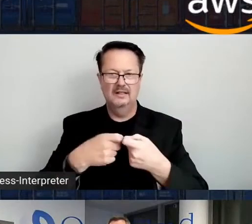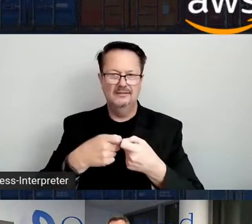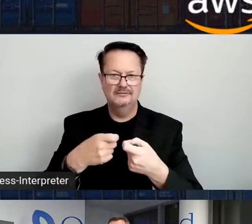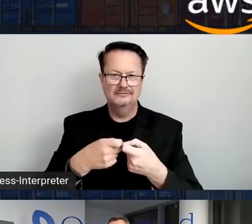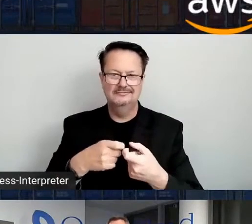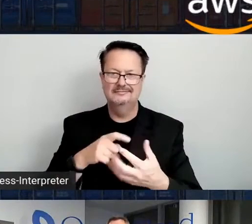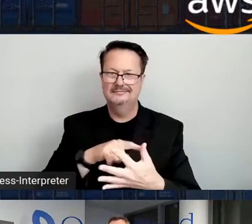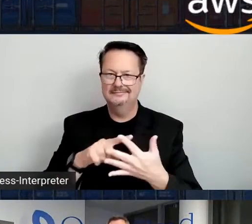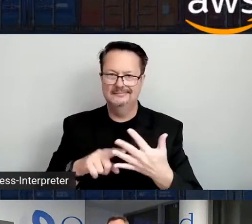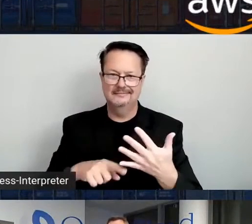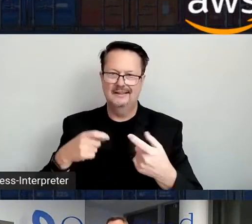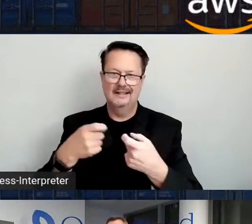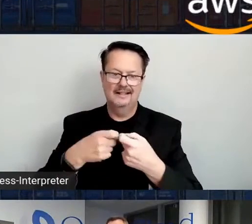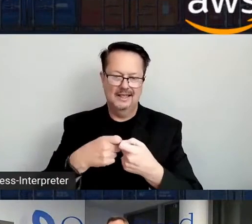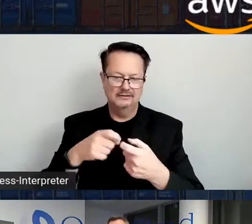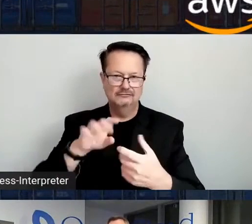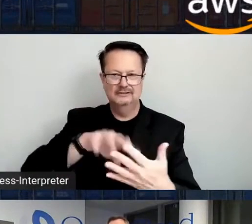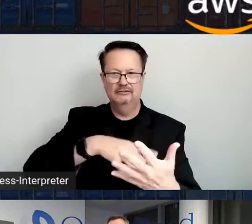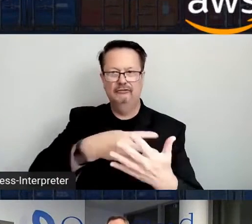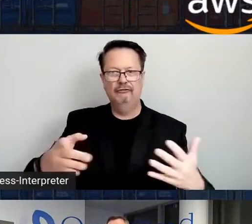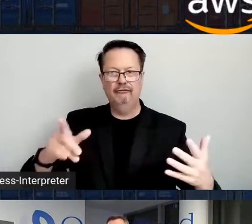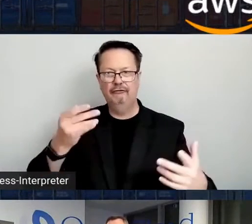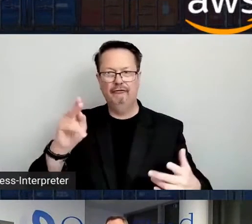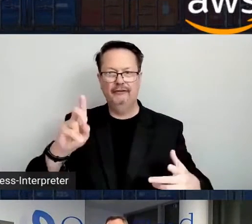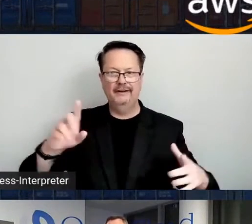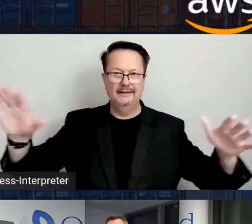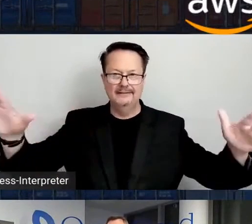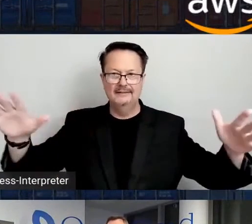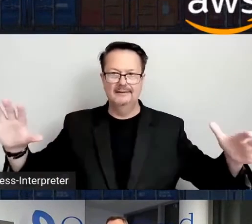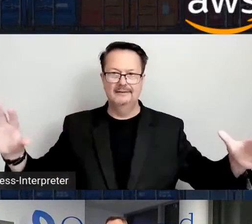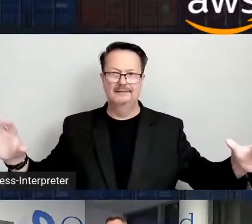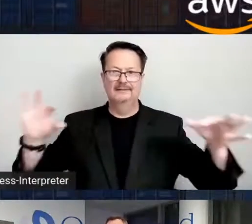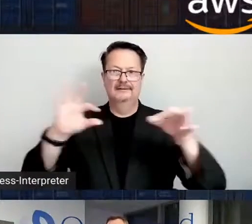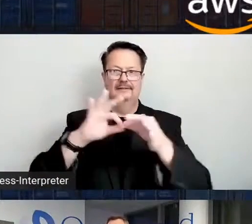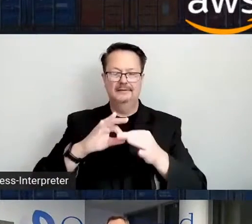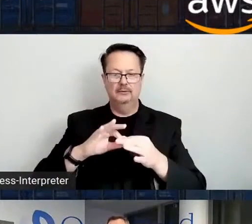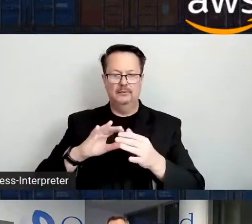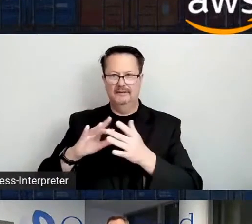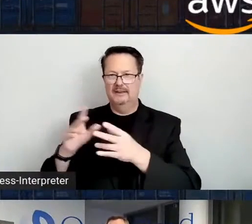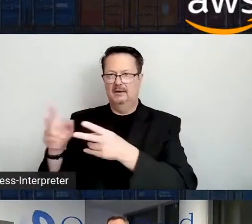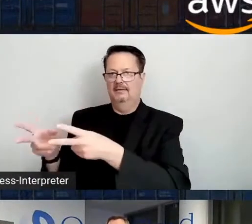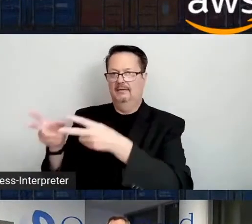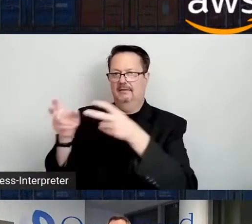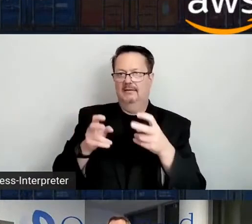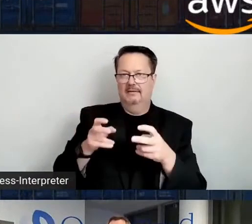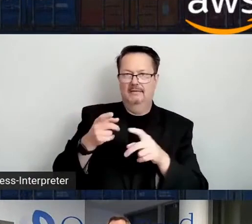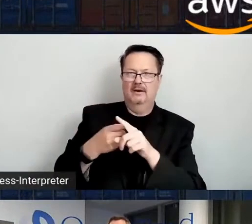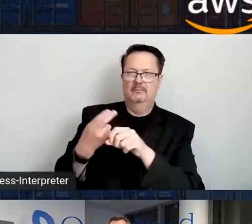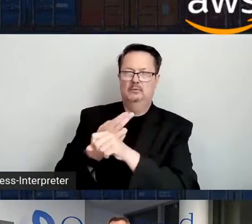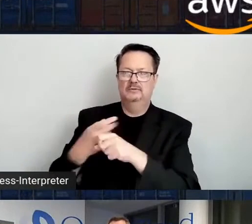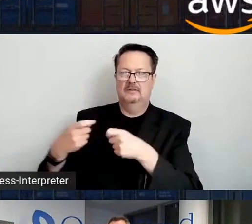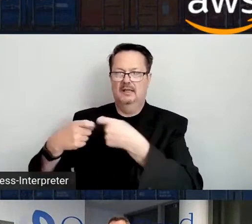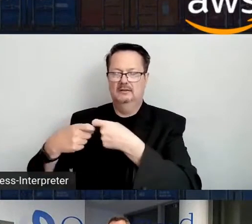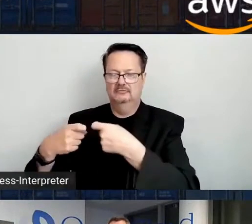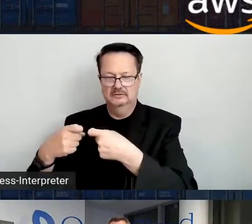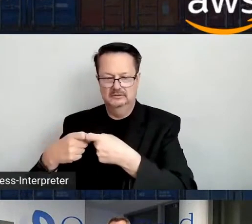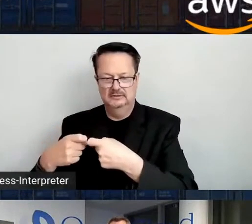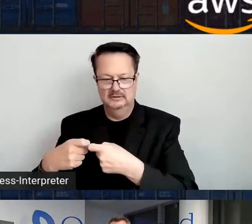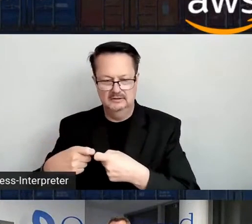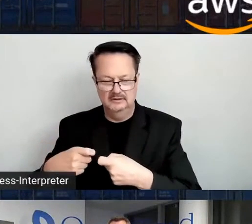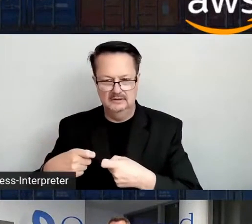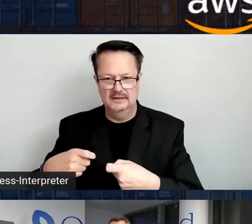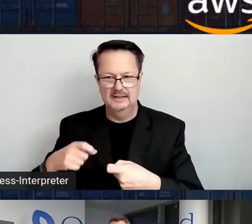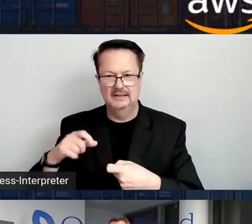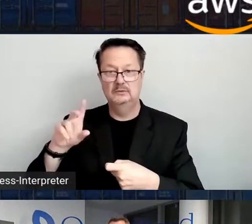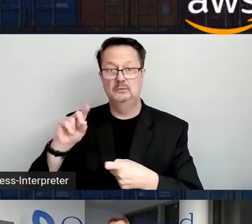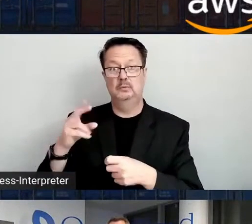the electric grid, where you fuel the network from the car batteries. And to do that, we